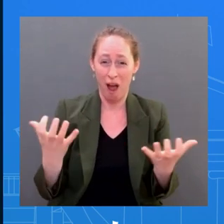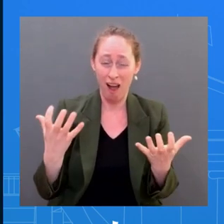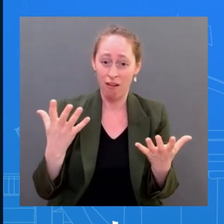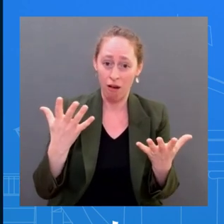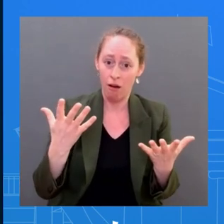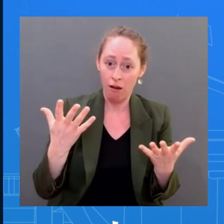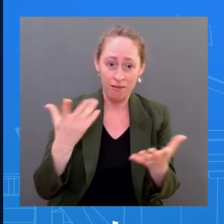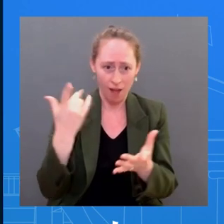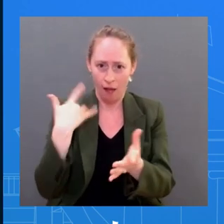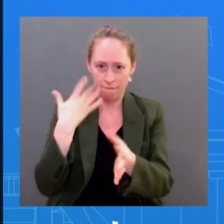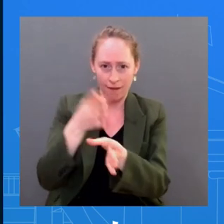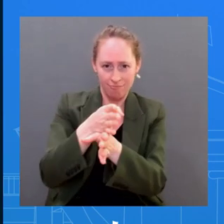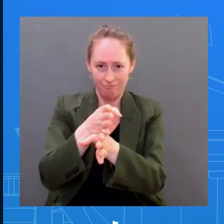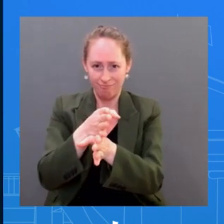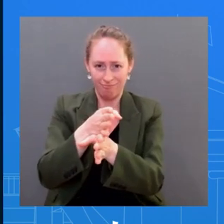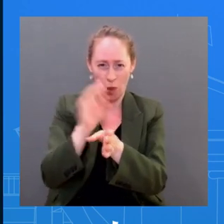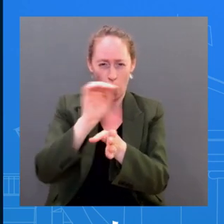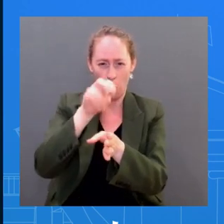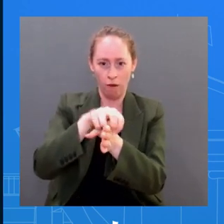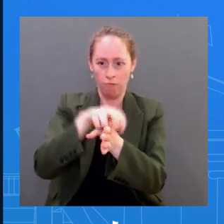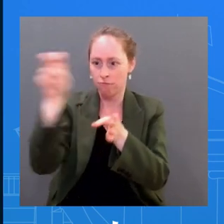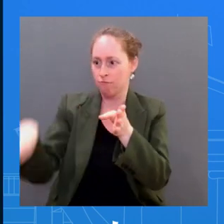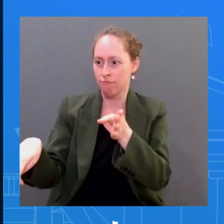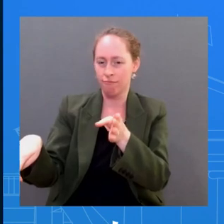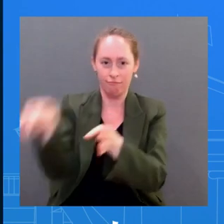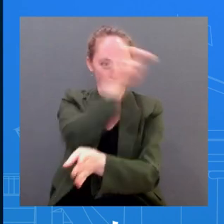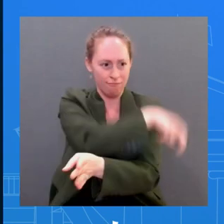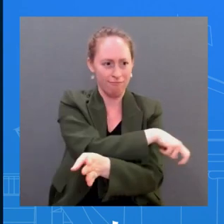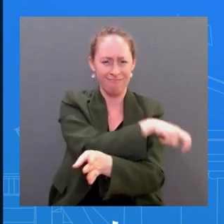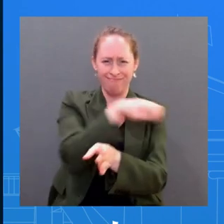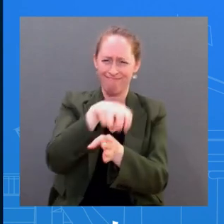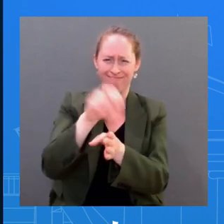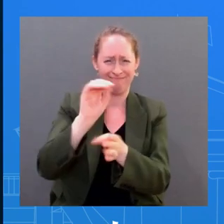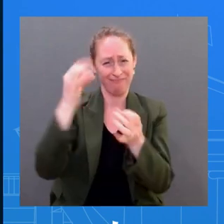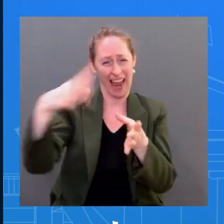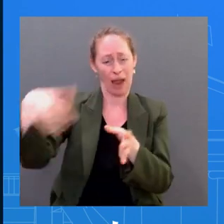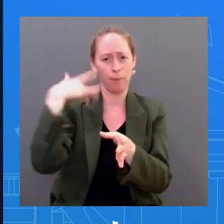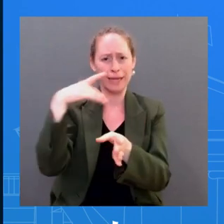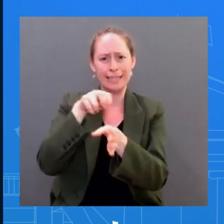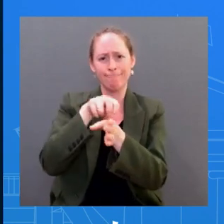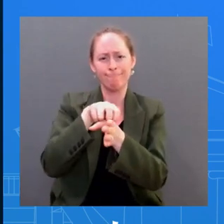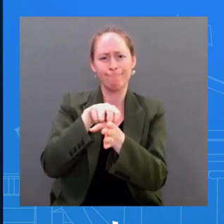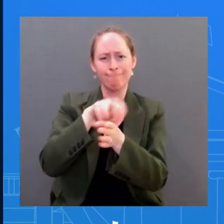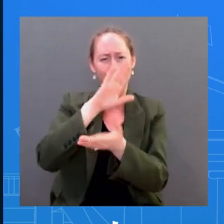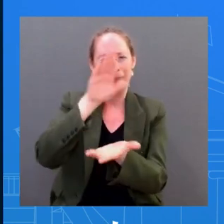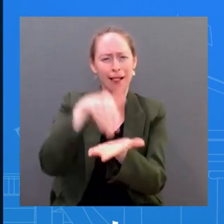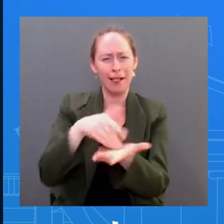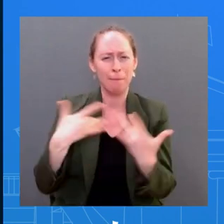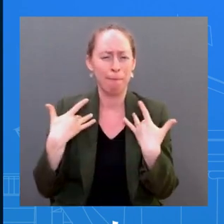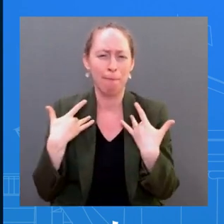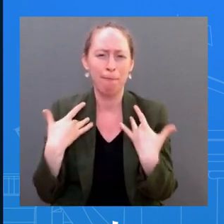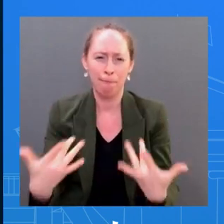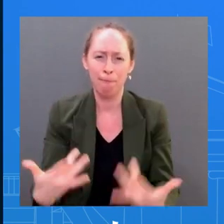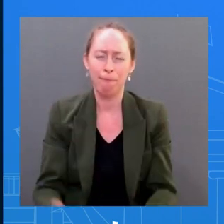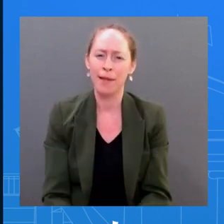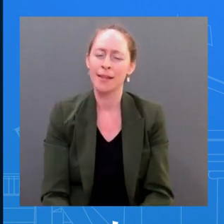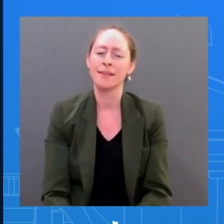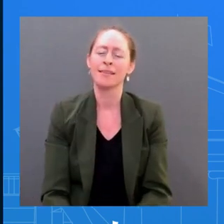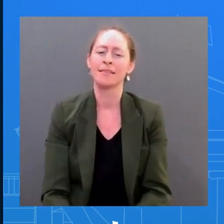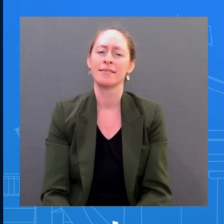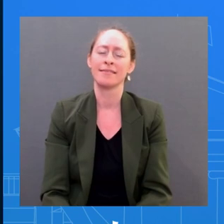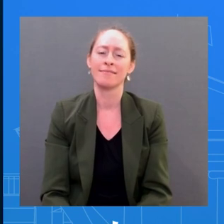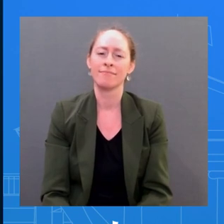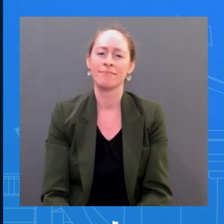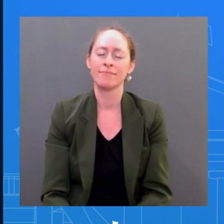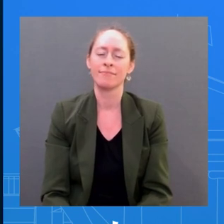Because I promise you, America, you and me, we are not as divided as we were being told we are.